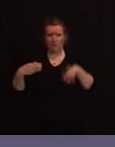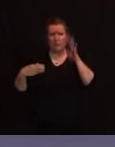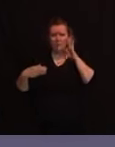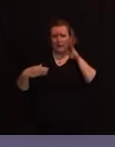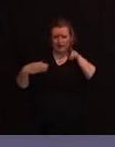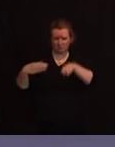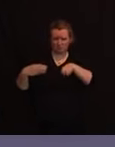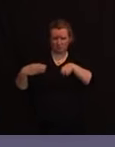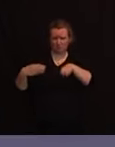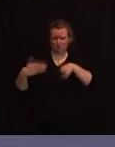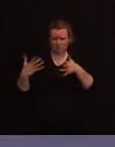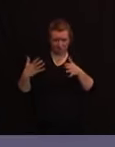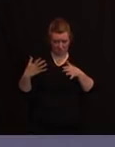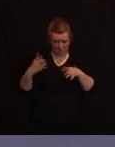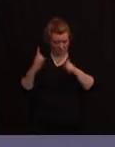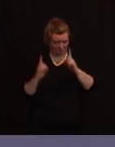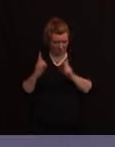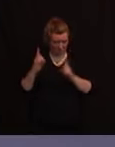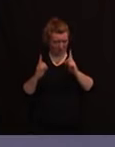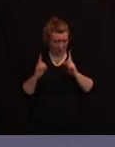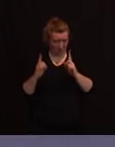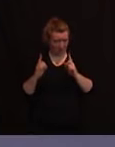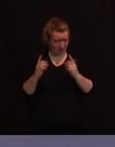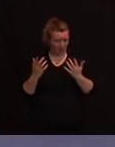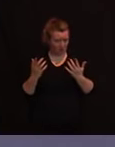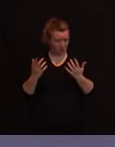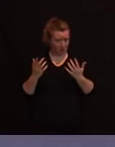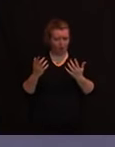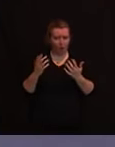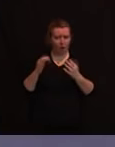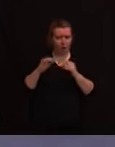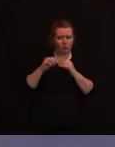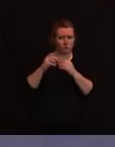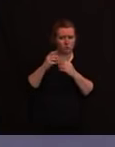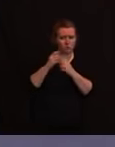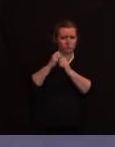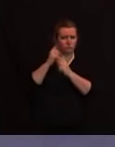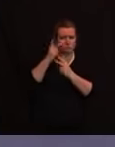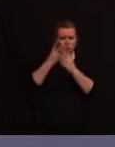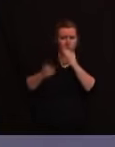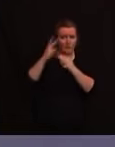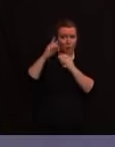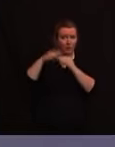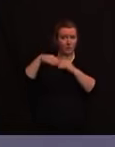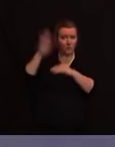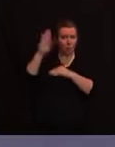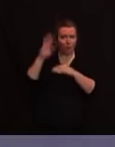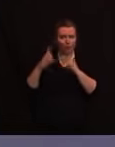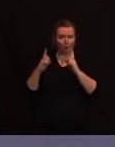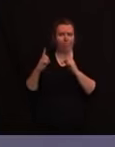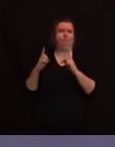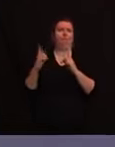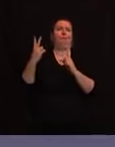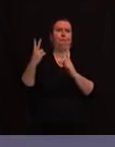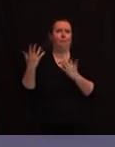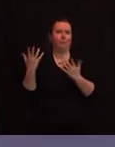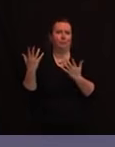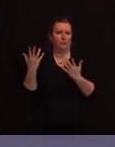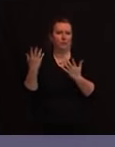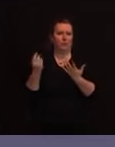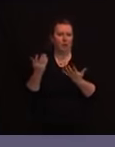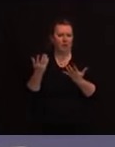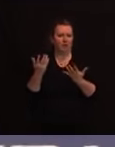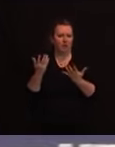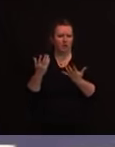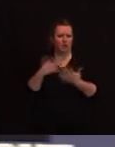fair? Yes, exactly. Any color as to how you get there? These are folks who are not in critical care but still requiring a ventilator? Sure. Well, what